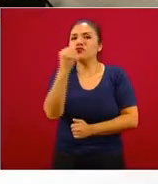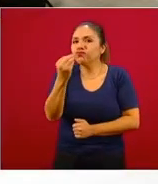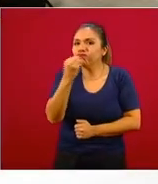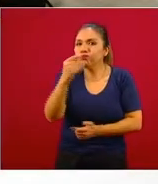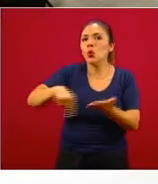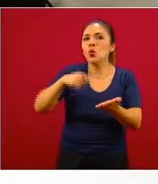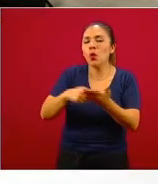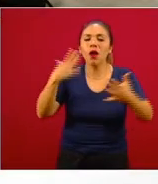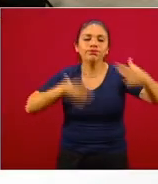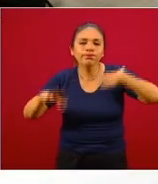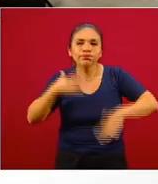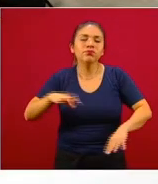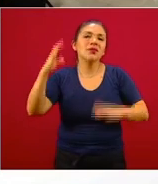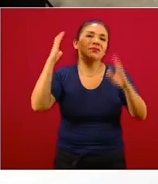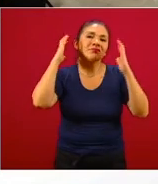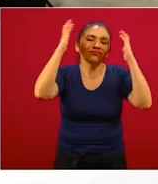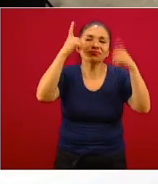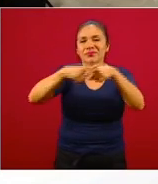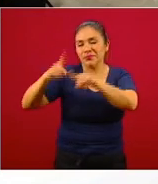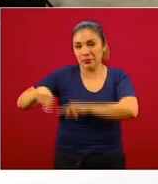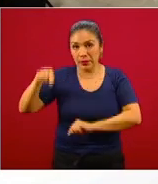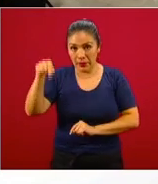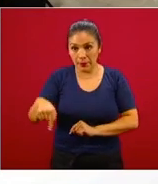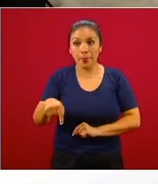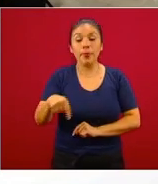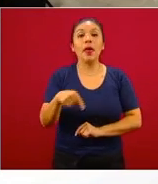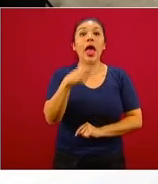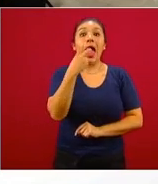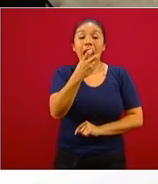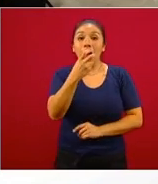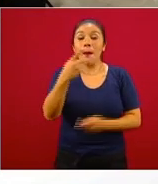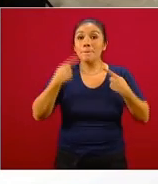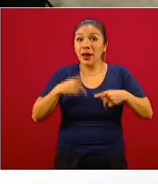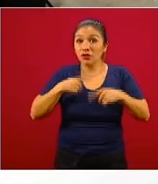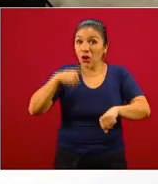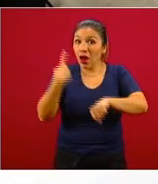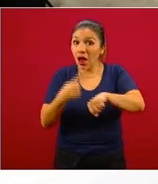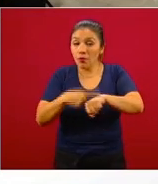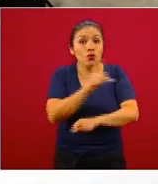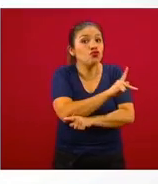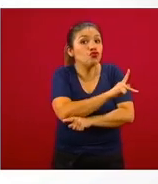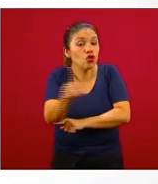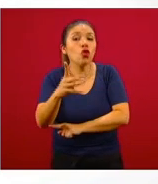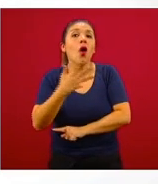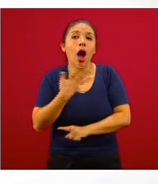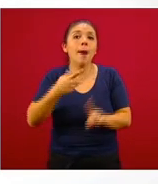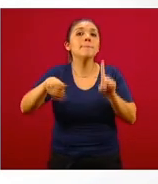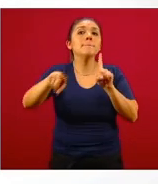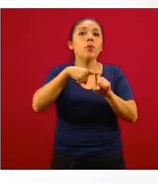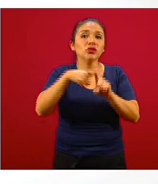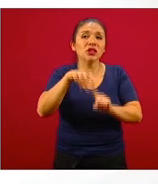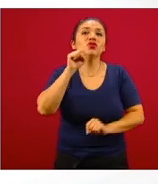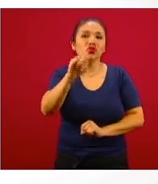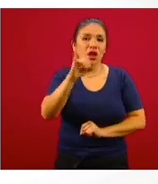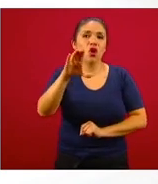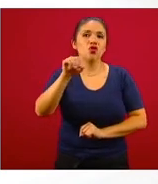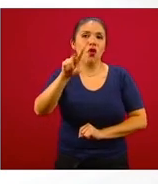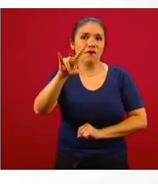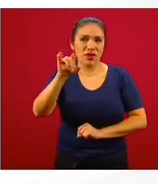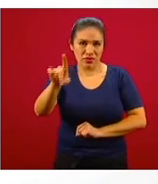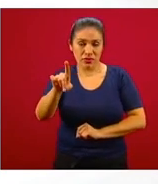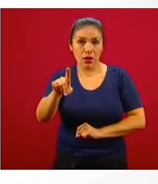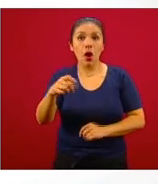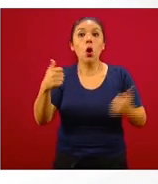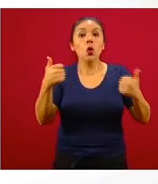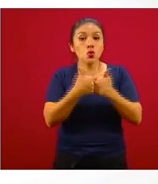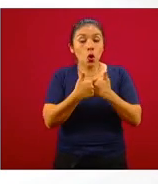a cafeteria, and everything that they need, a waiting room, as well as places to change. We